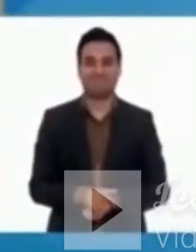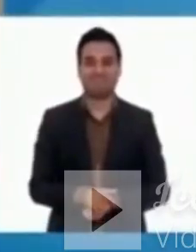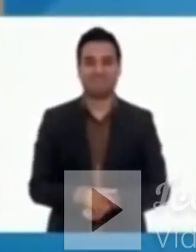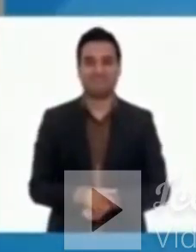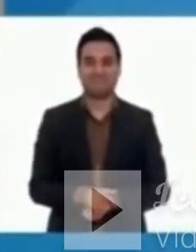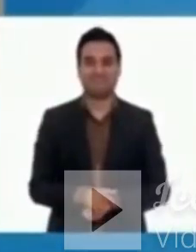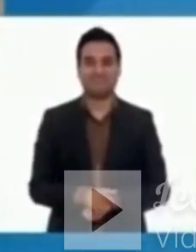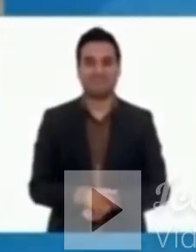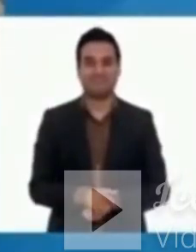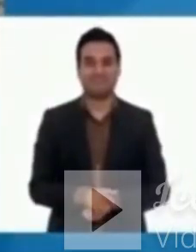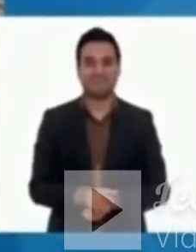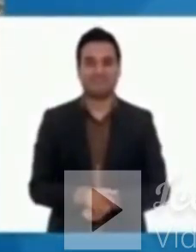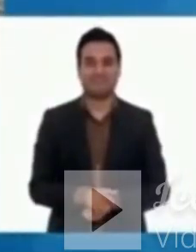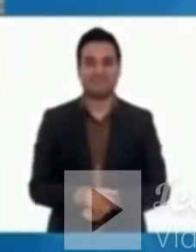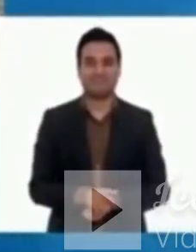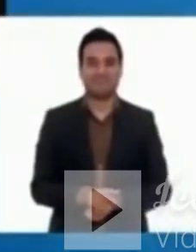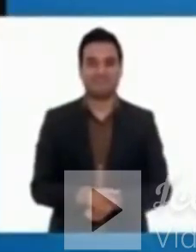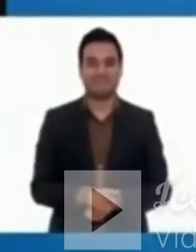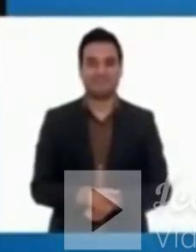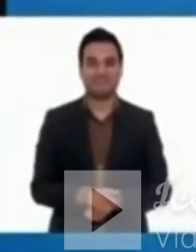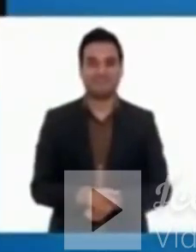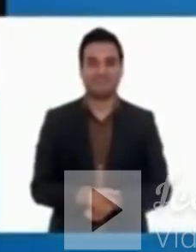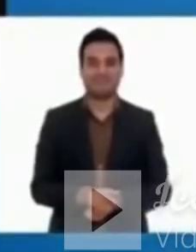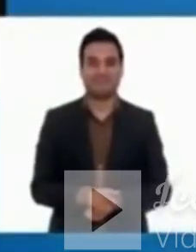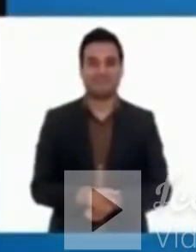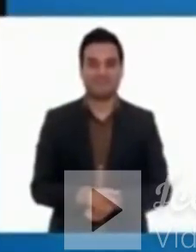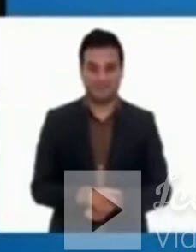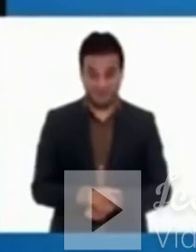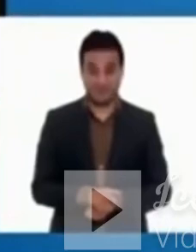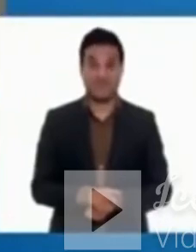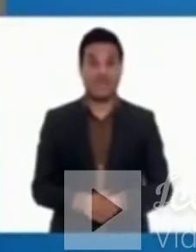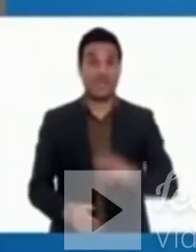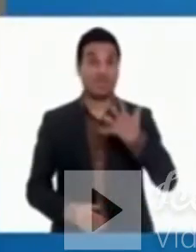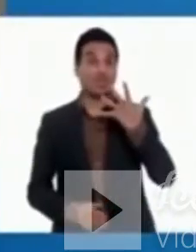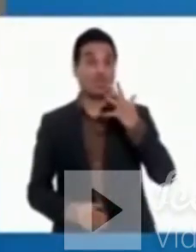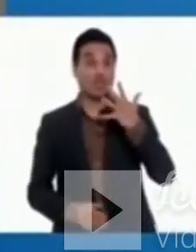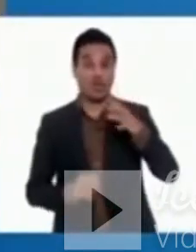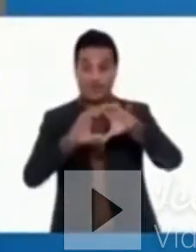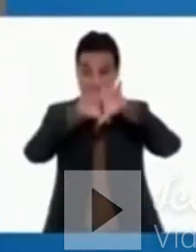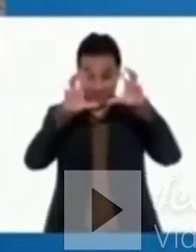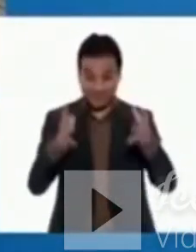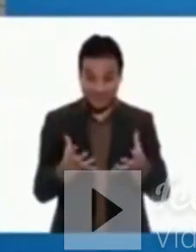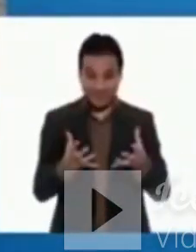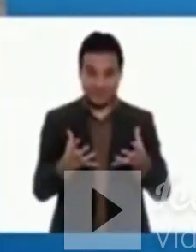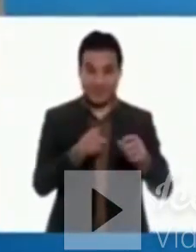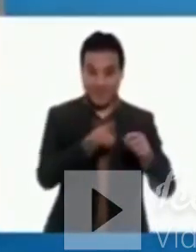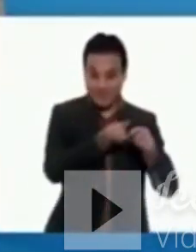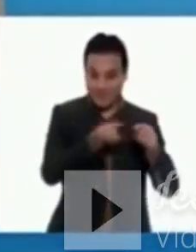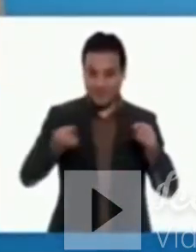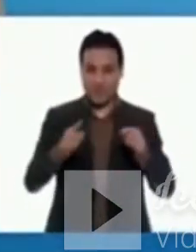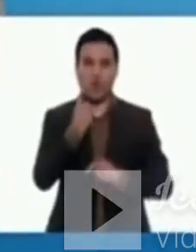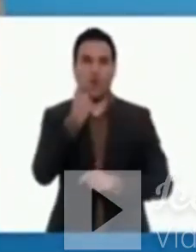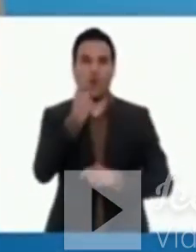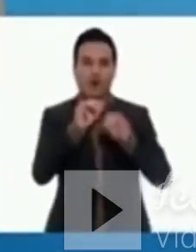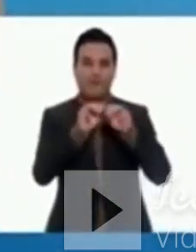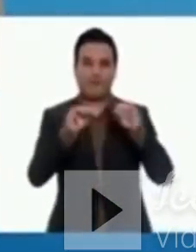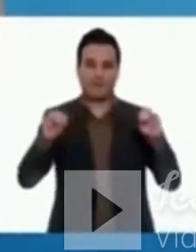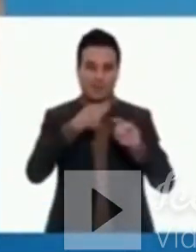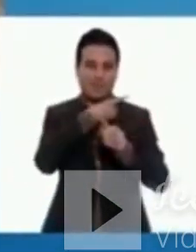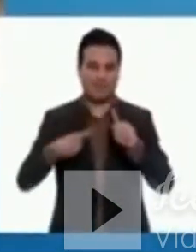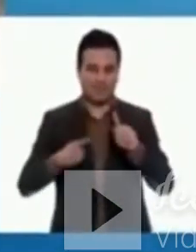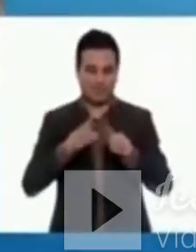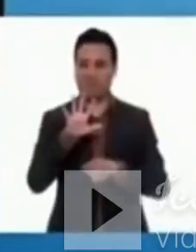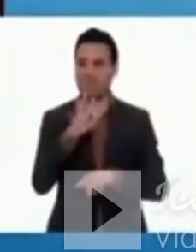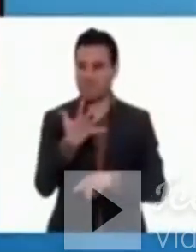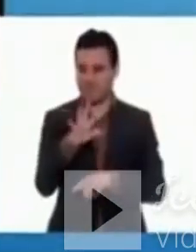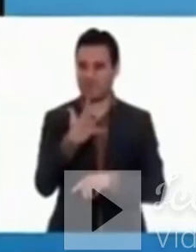At this scale, the sun is a meter and a half, so about that big around.